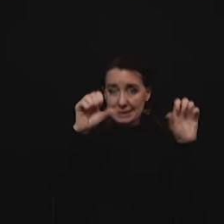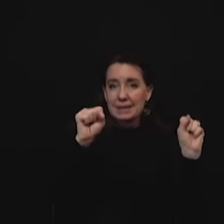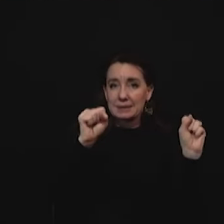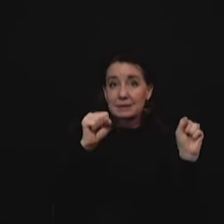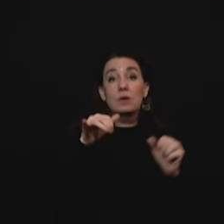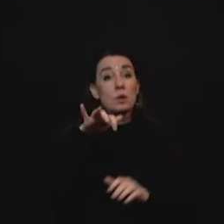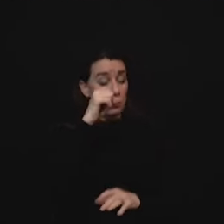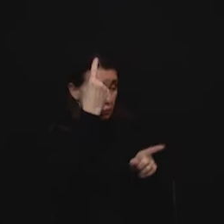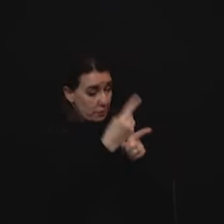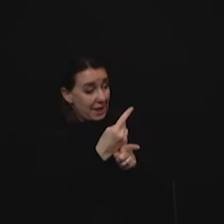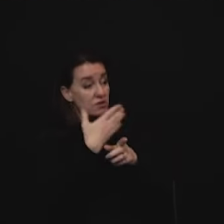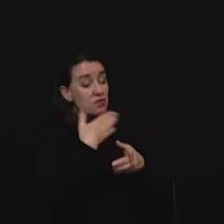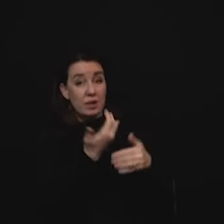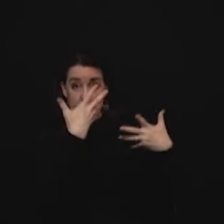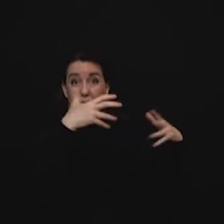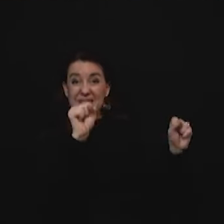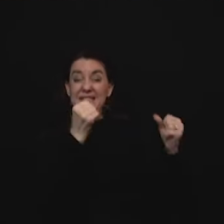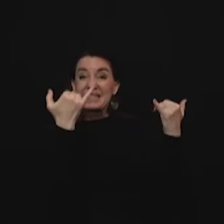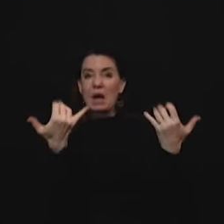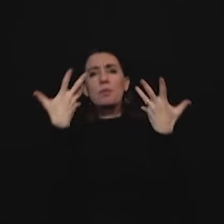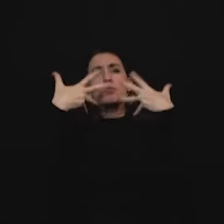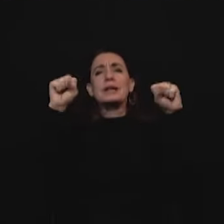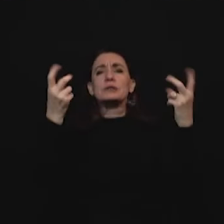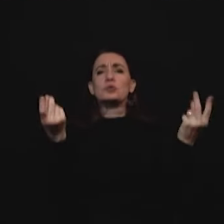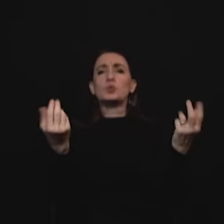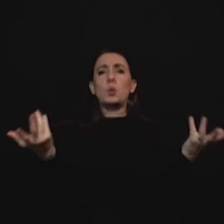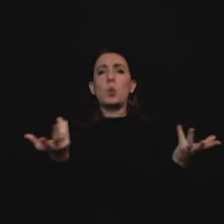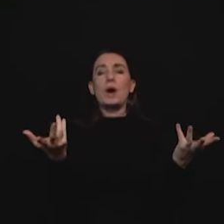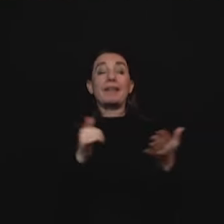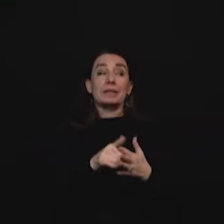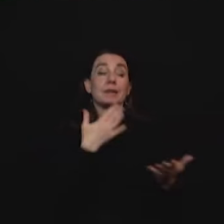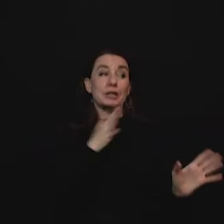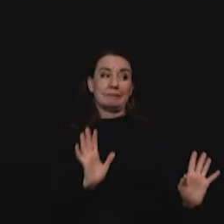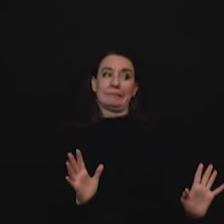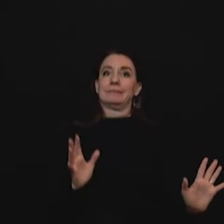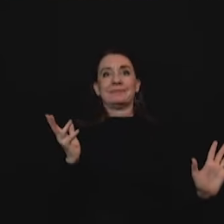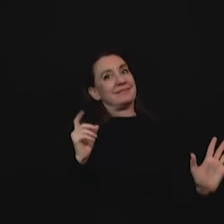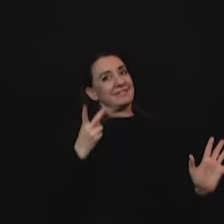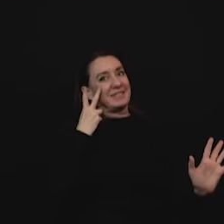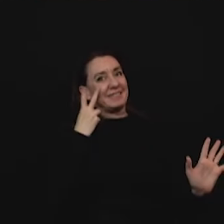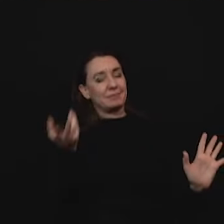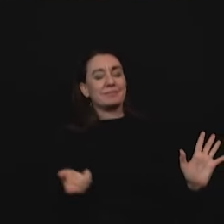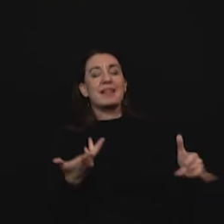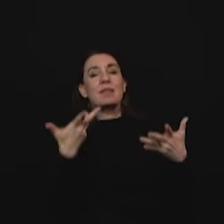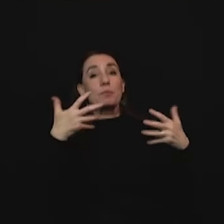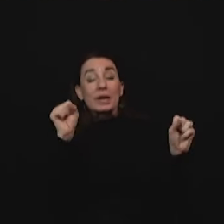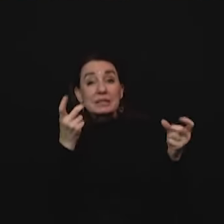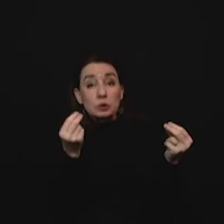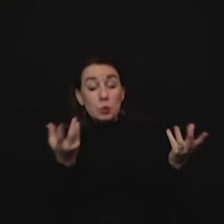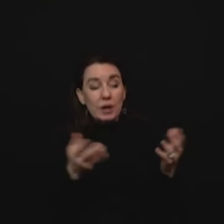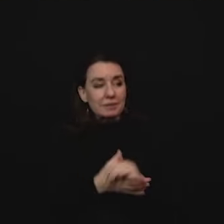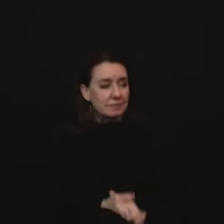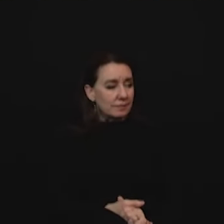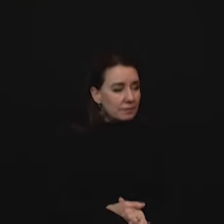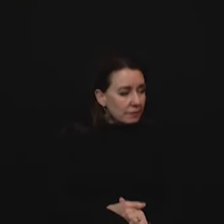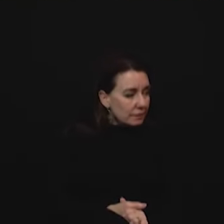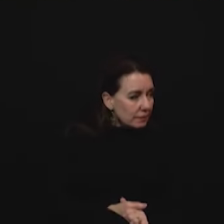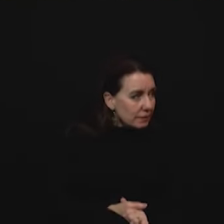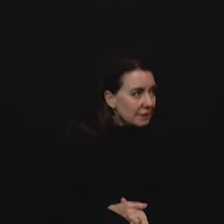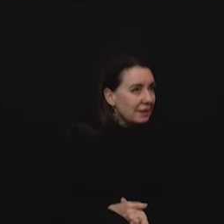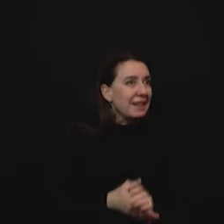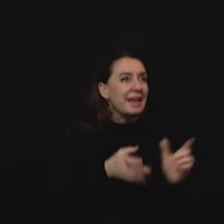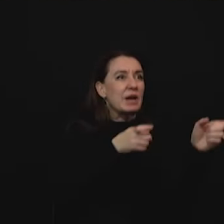all presidents. Now, what does the president do? This is good, I should ask all of us this. What do you think? He rules the world.